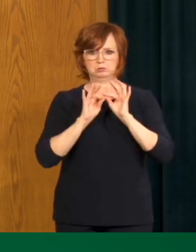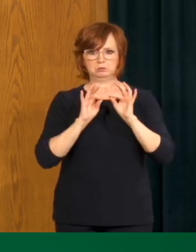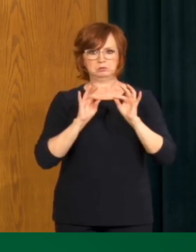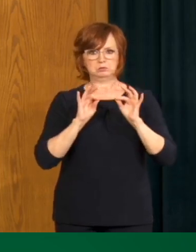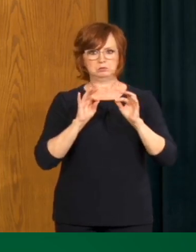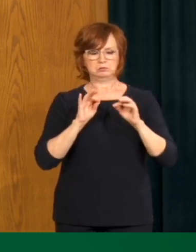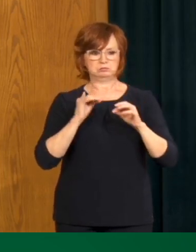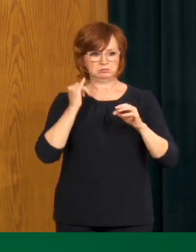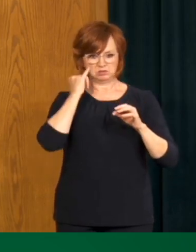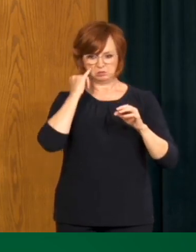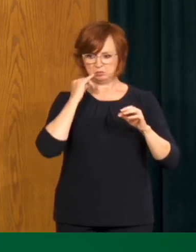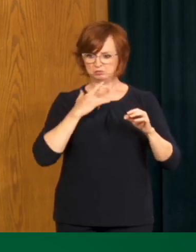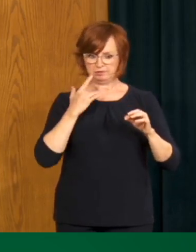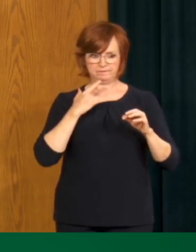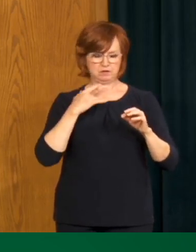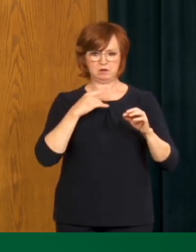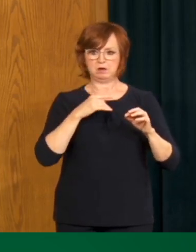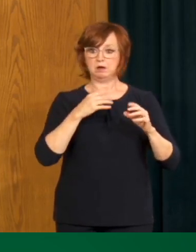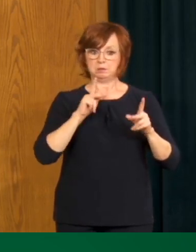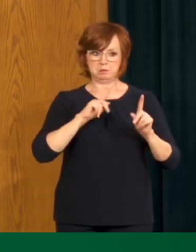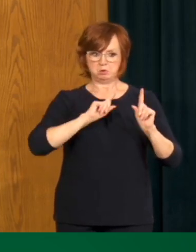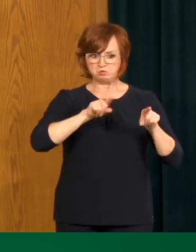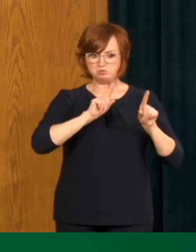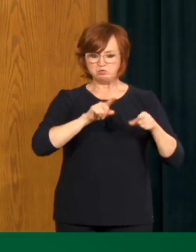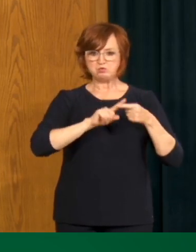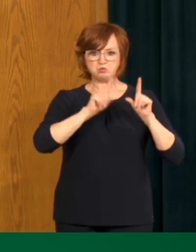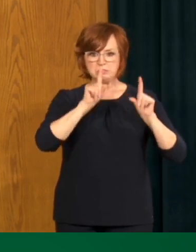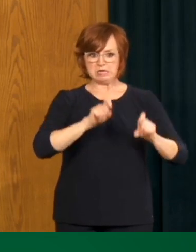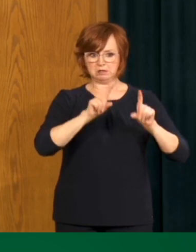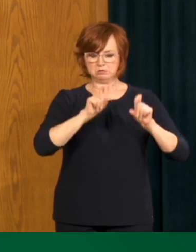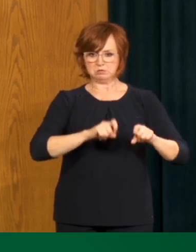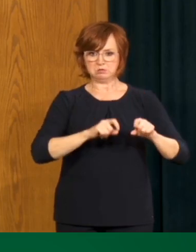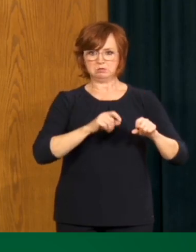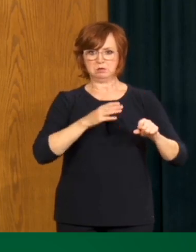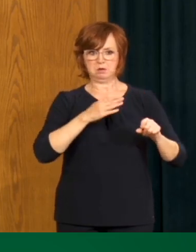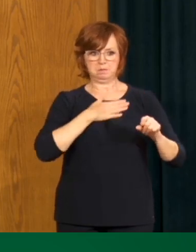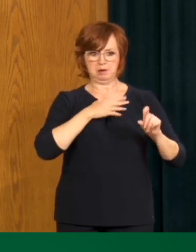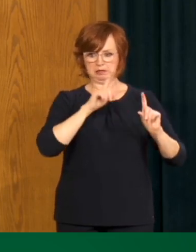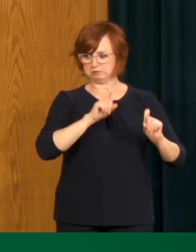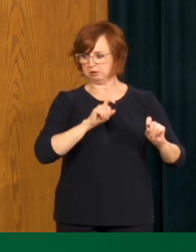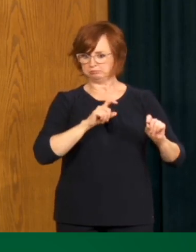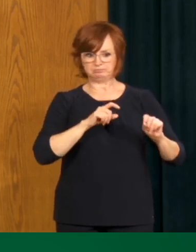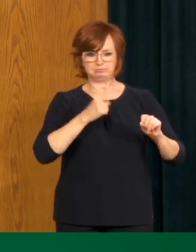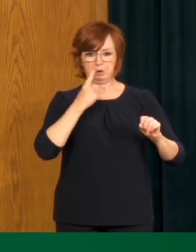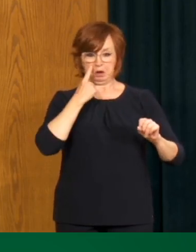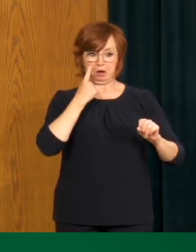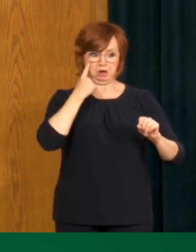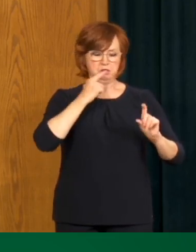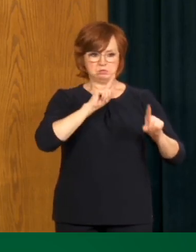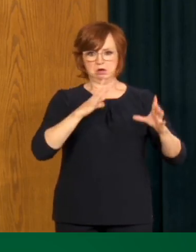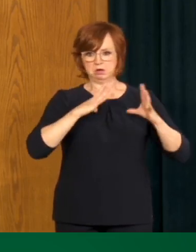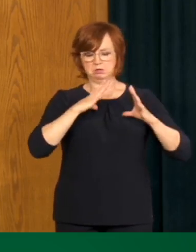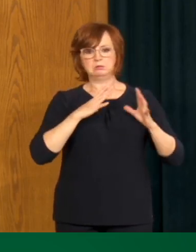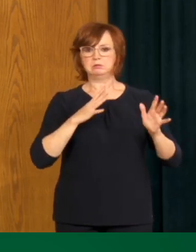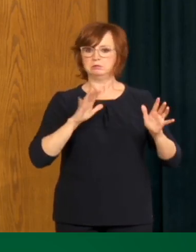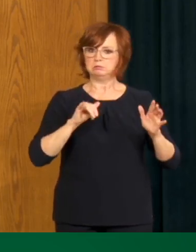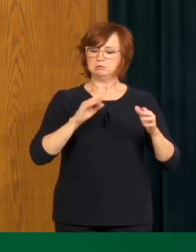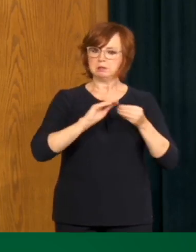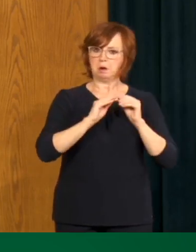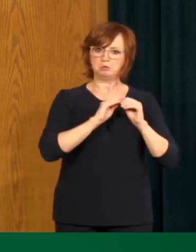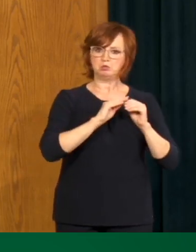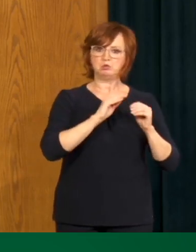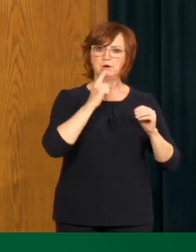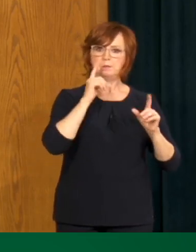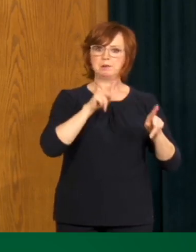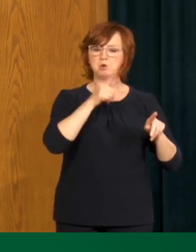rate remains low, which again, when you look at our test positive rate overall and by smaller geographies, that is reassuring. It's low.